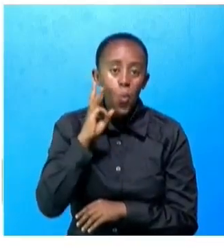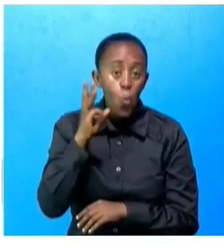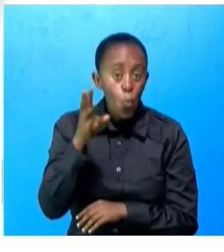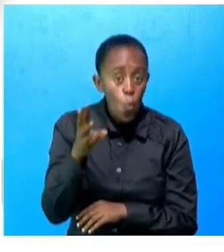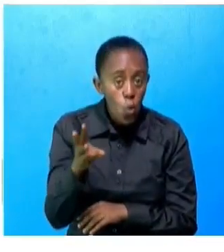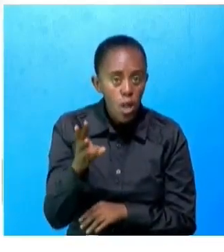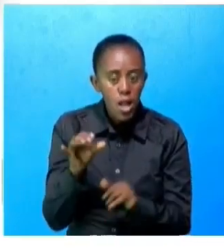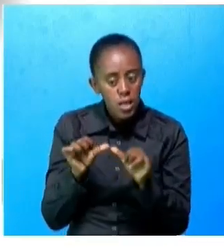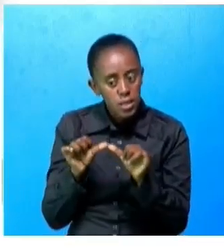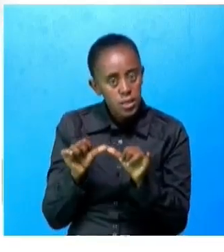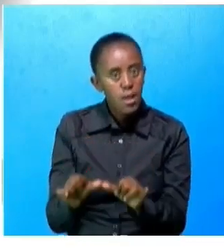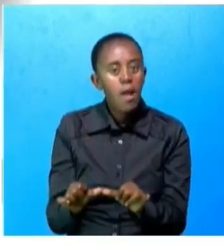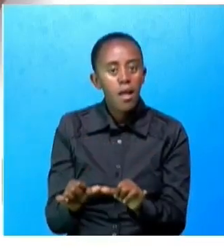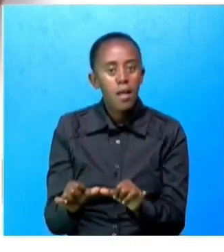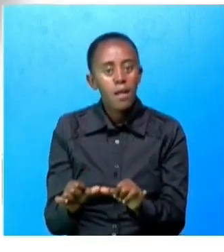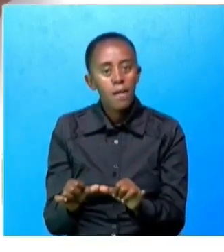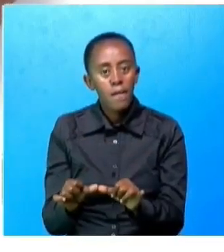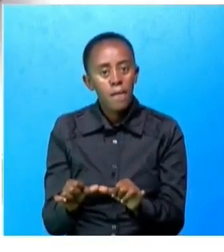stay